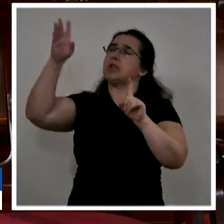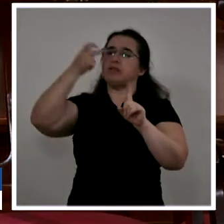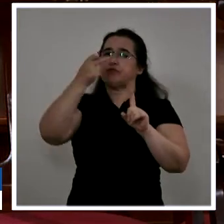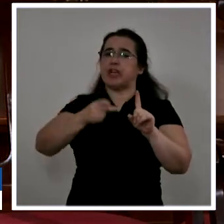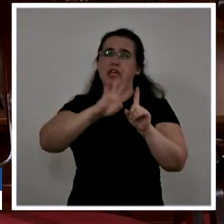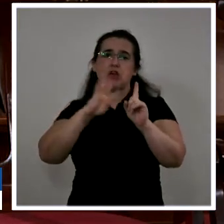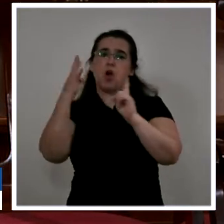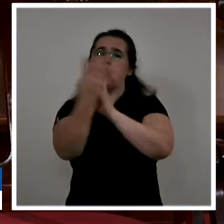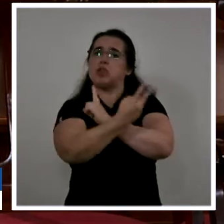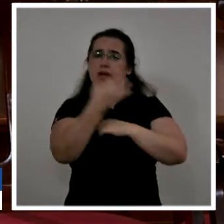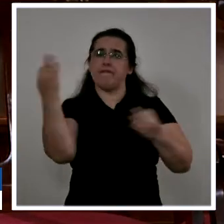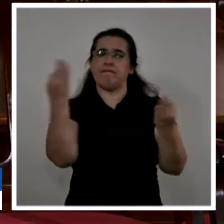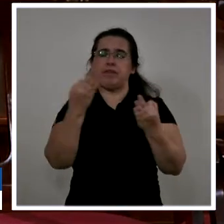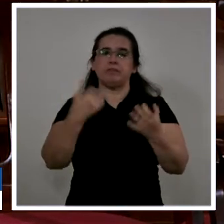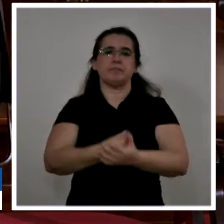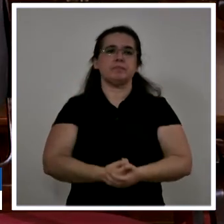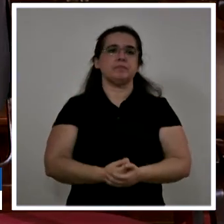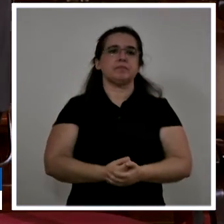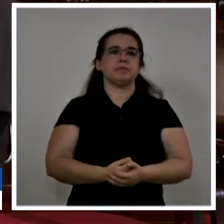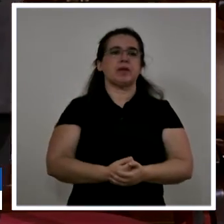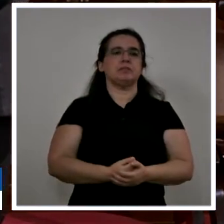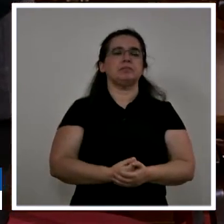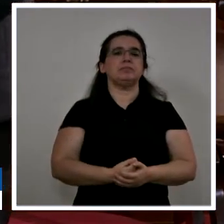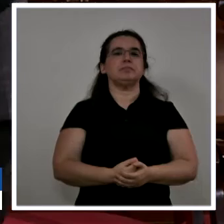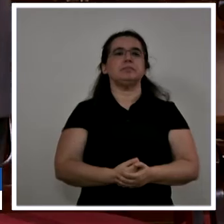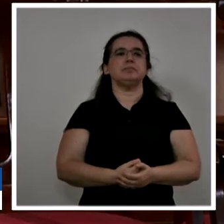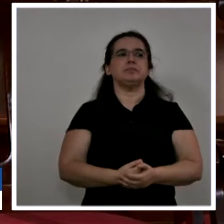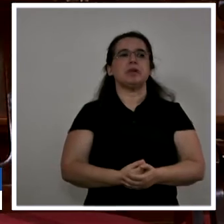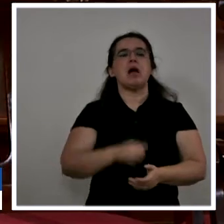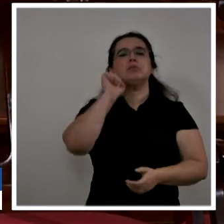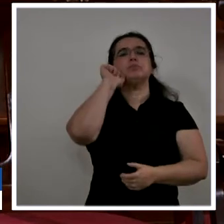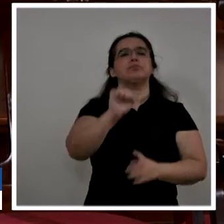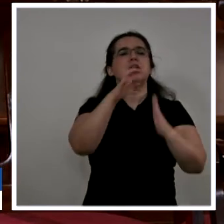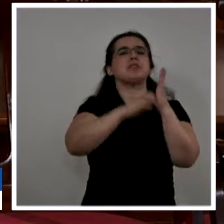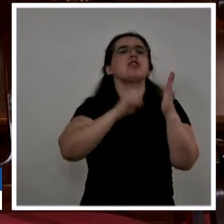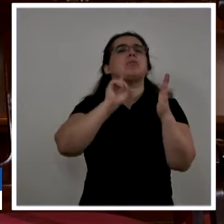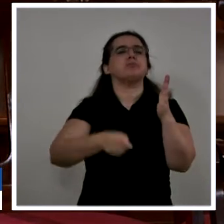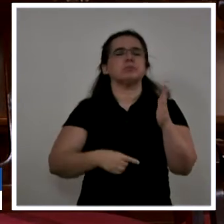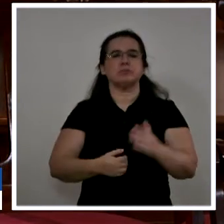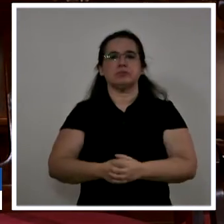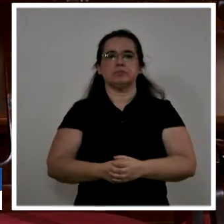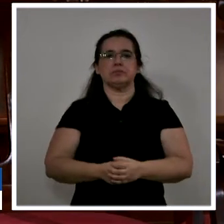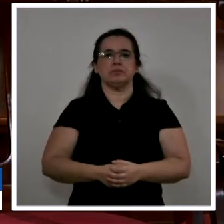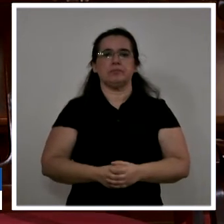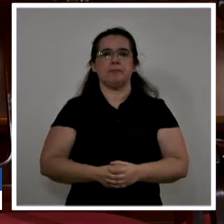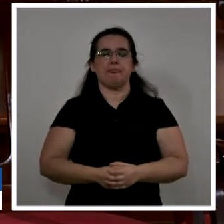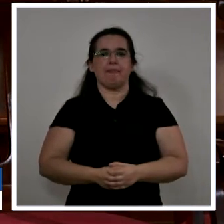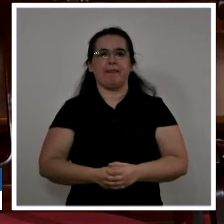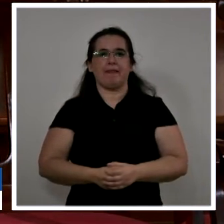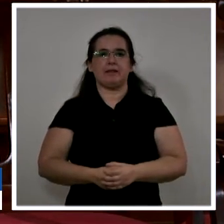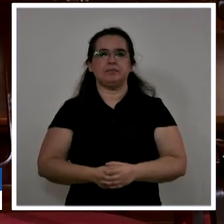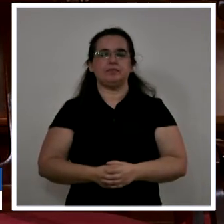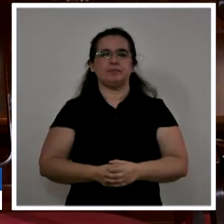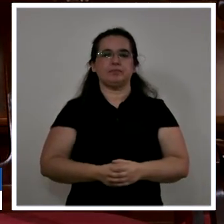fraquezas. And the point being, e o significado deste texto, that Jesus took upon